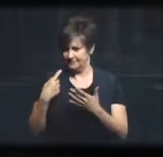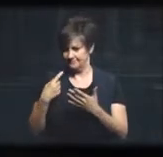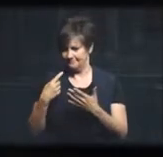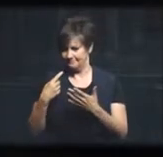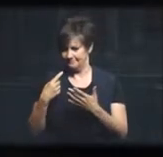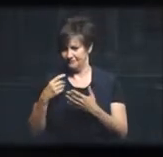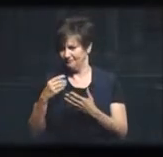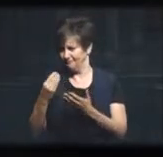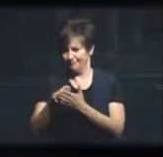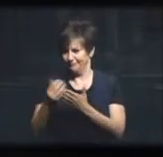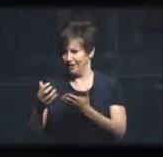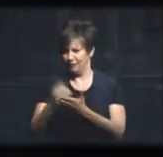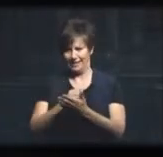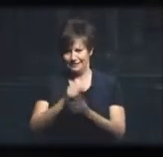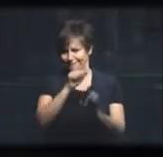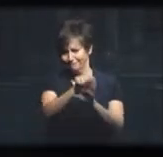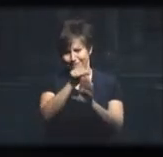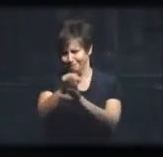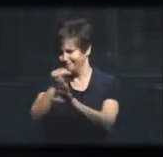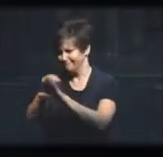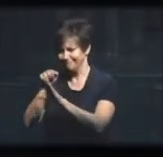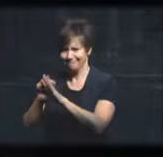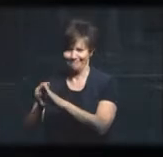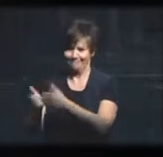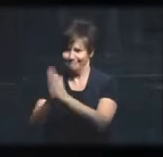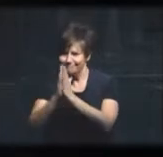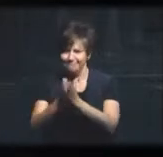a big thank you to our foundation.